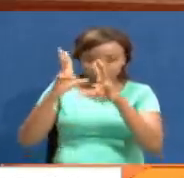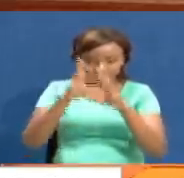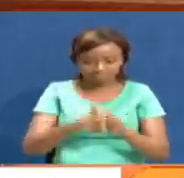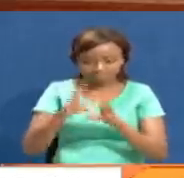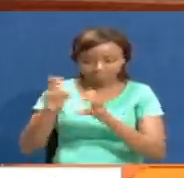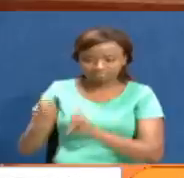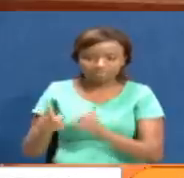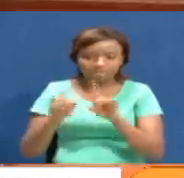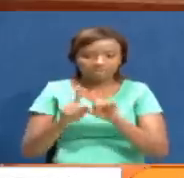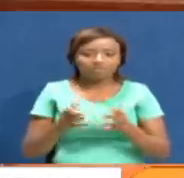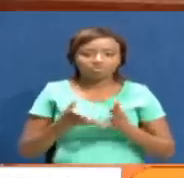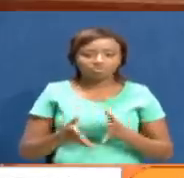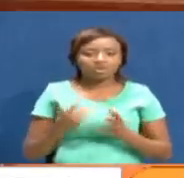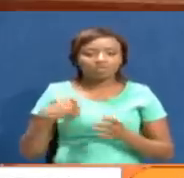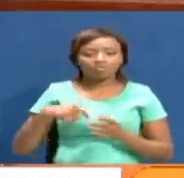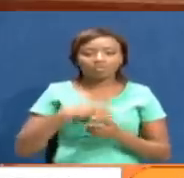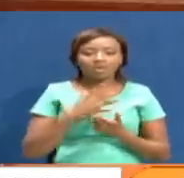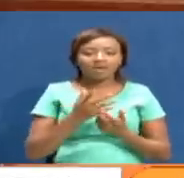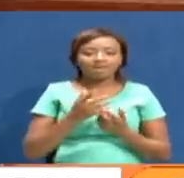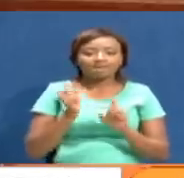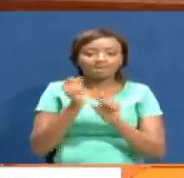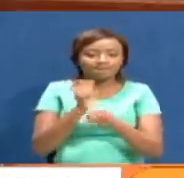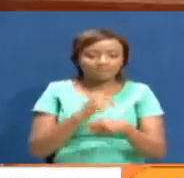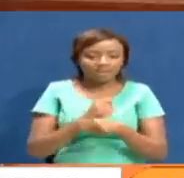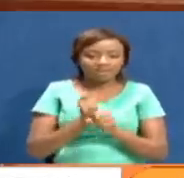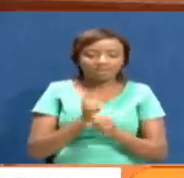we are repairing. We are not repairing. We are